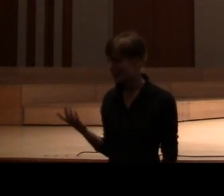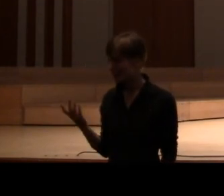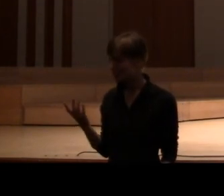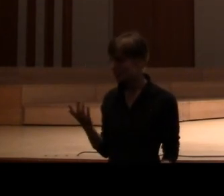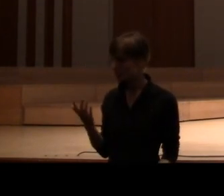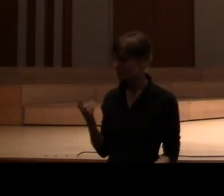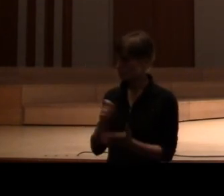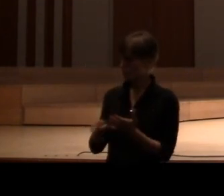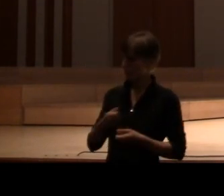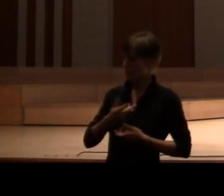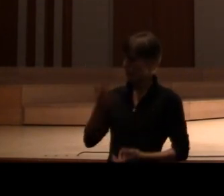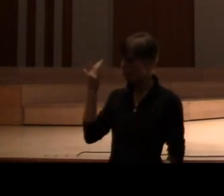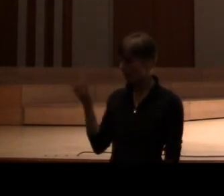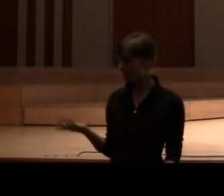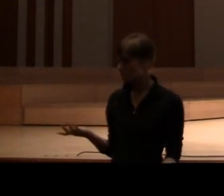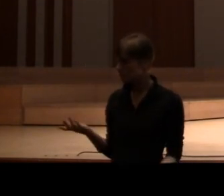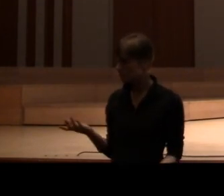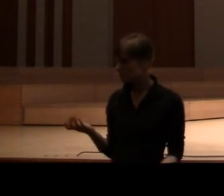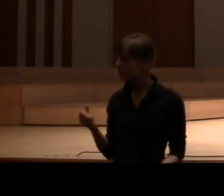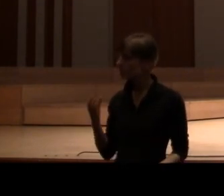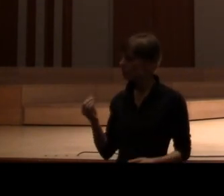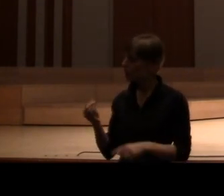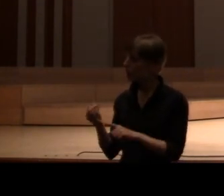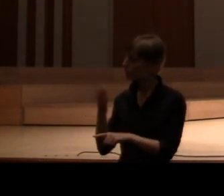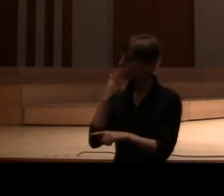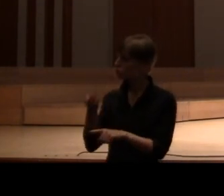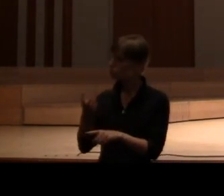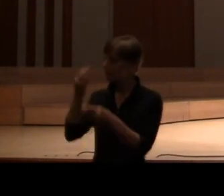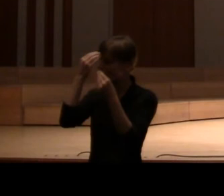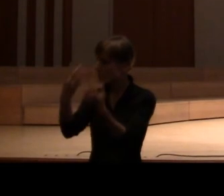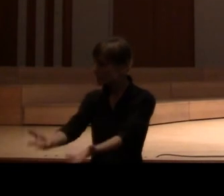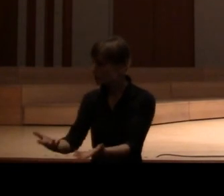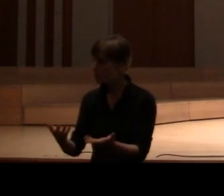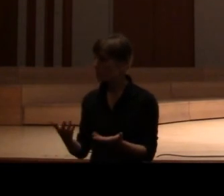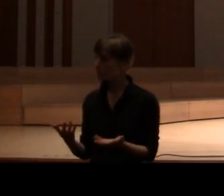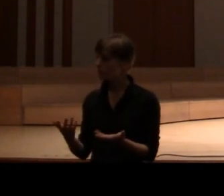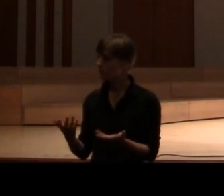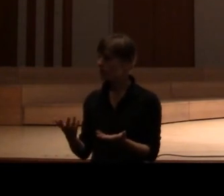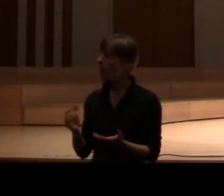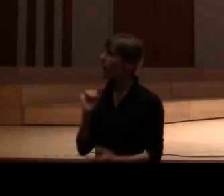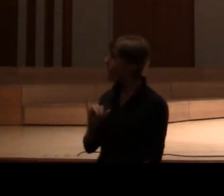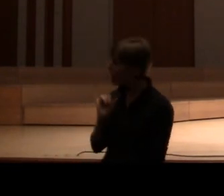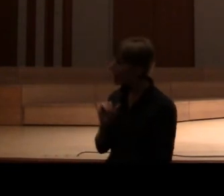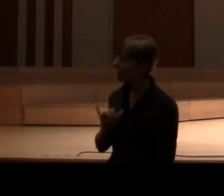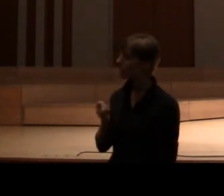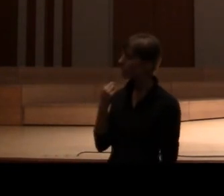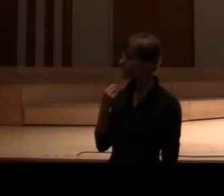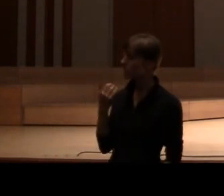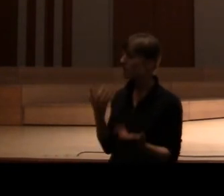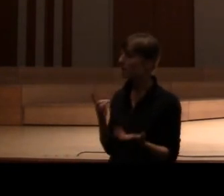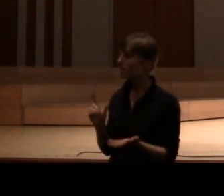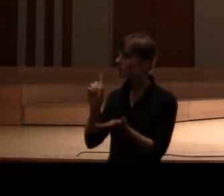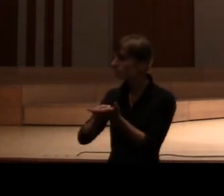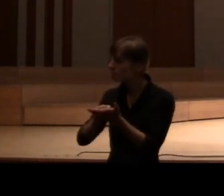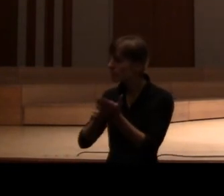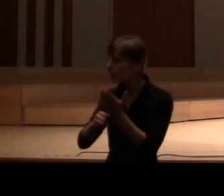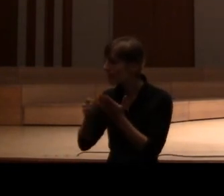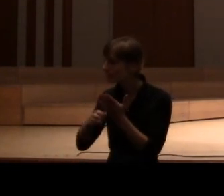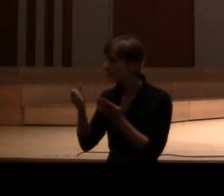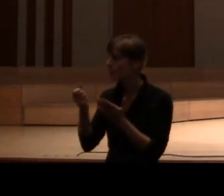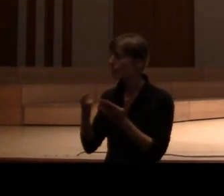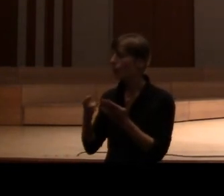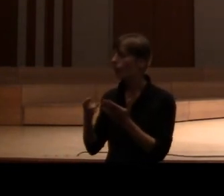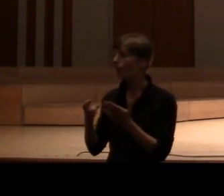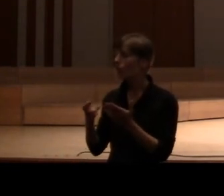sometimes. So to give students an idea that what they're writing will go somewhere, it could go to the magazine, it could go to their classmates,